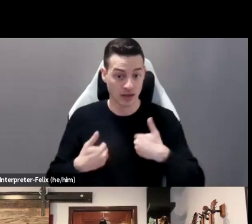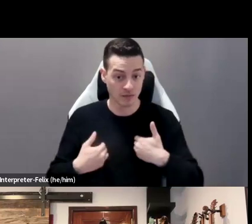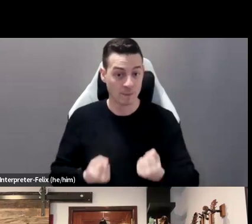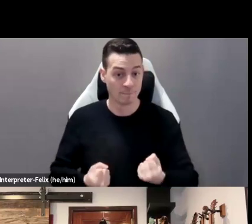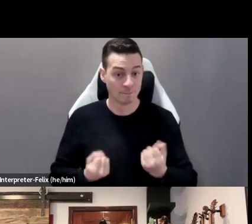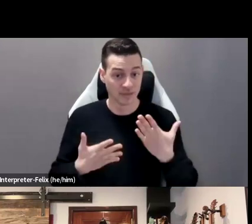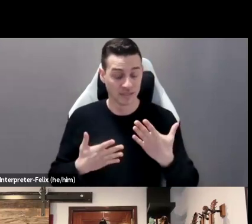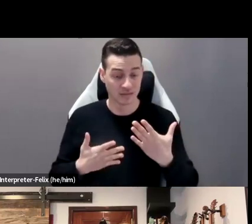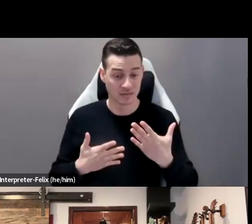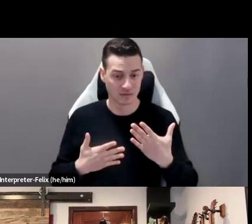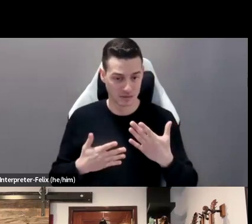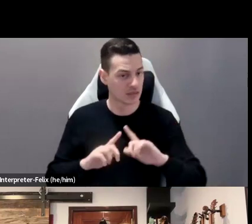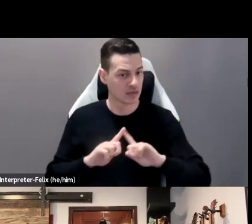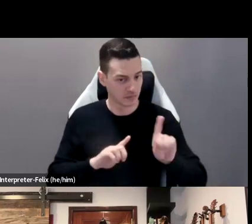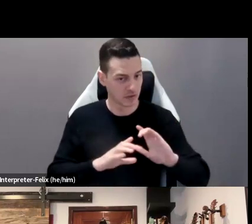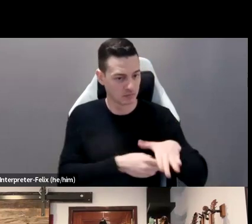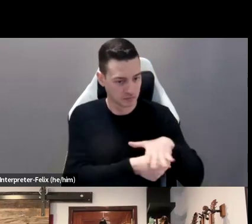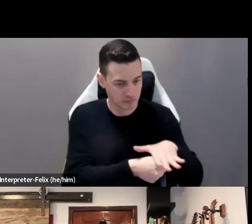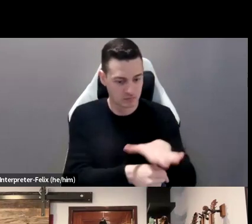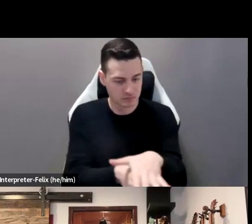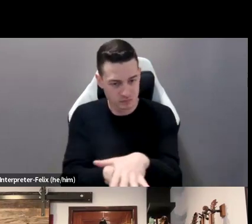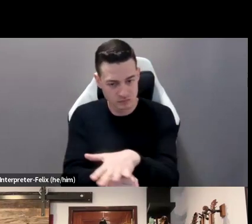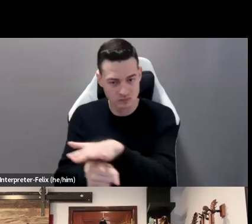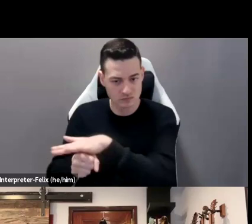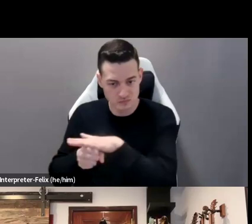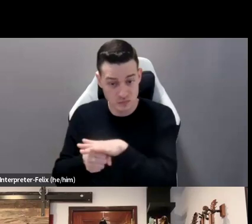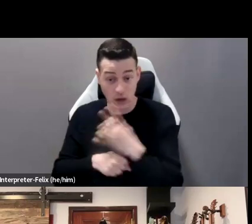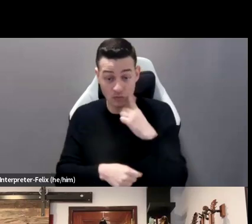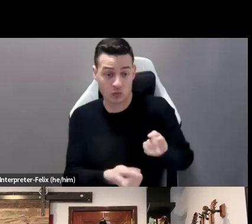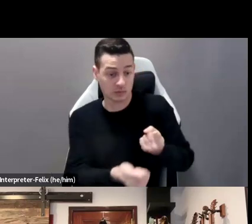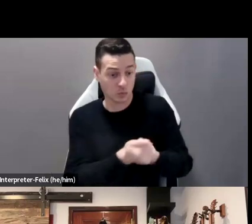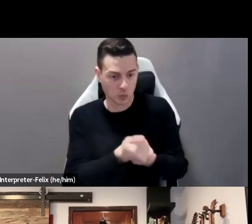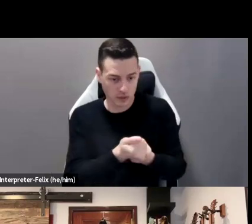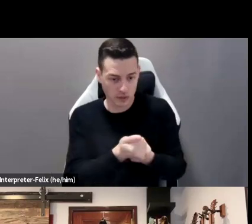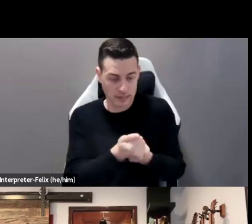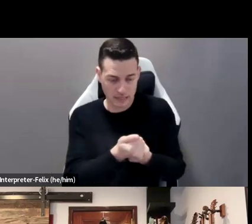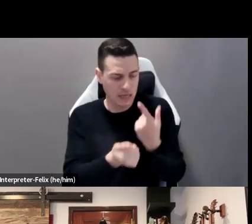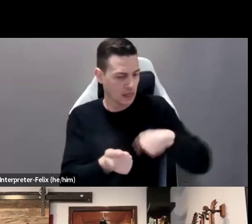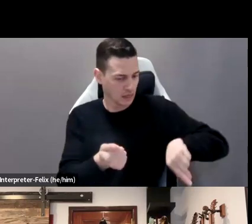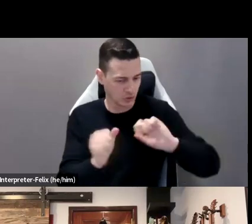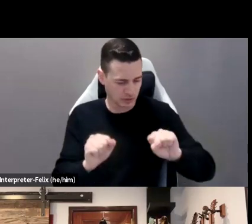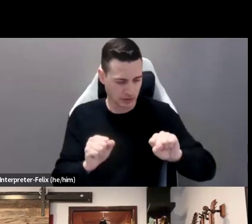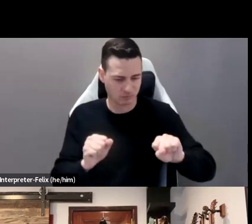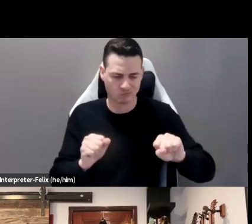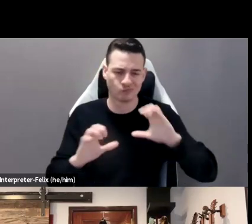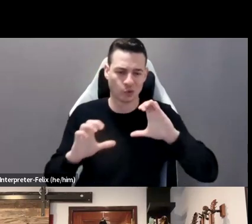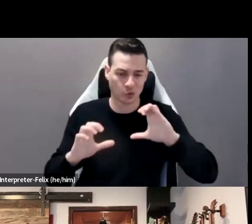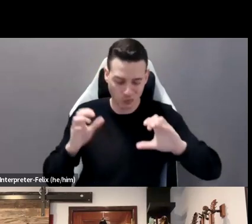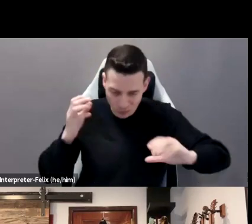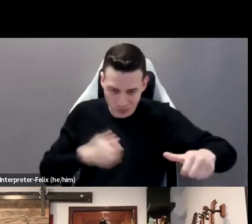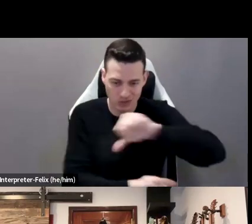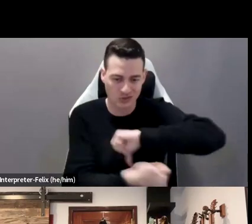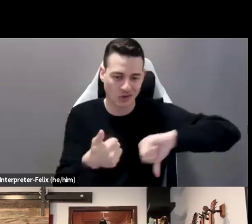and talk to each other. And so we're thinking about LGBTQ resource centers,